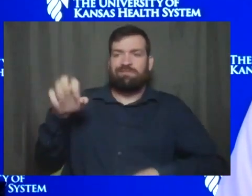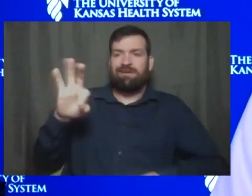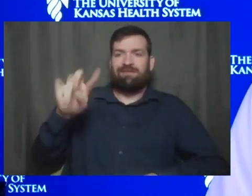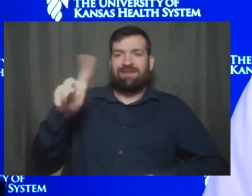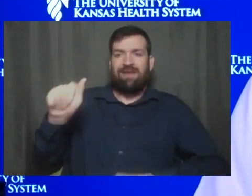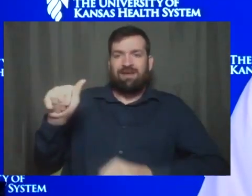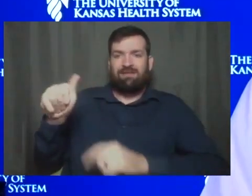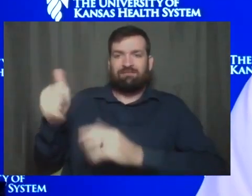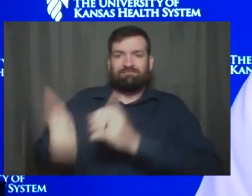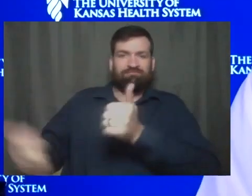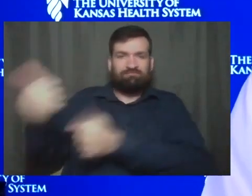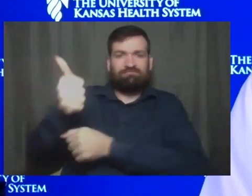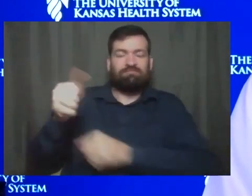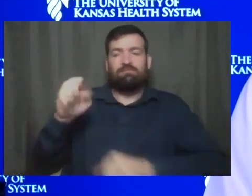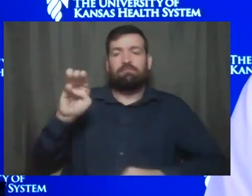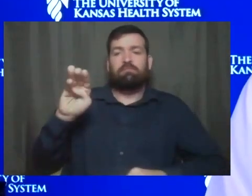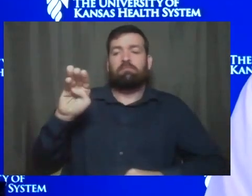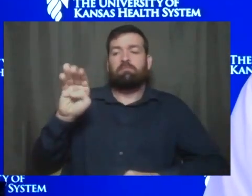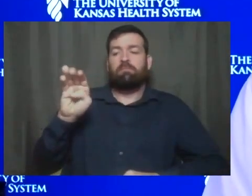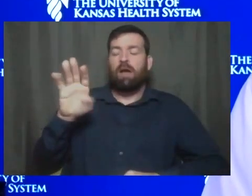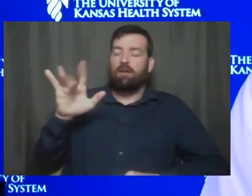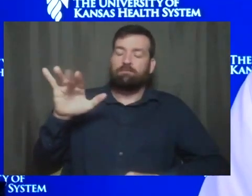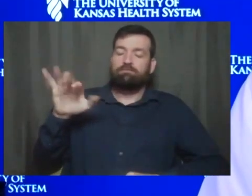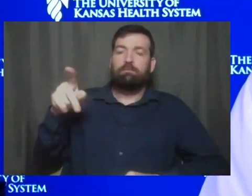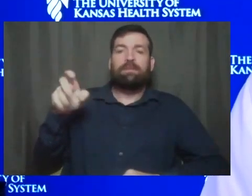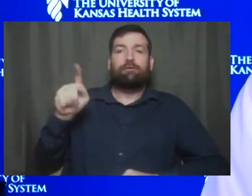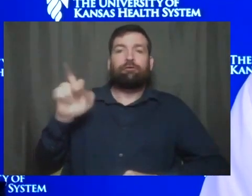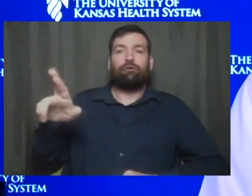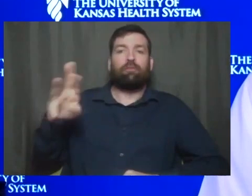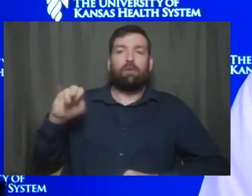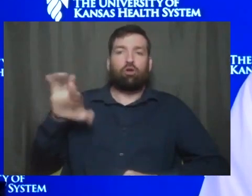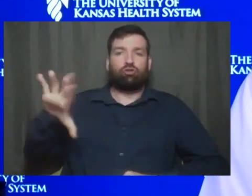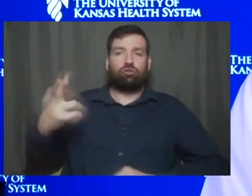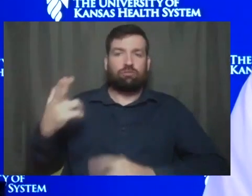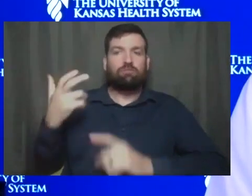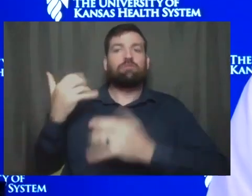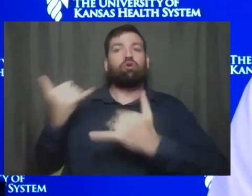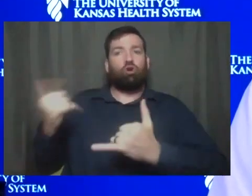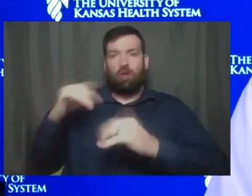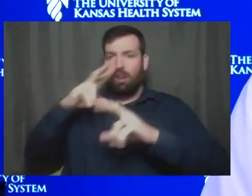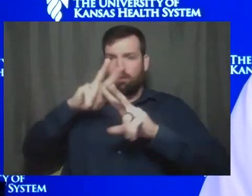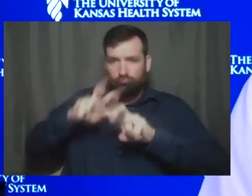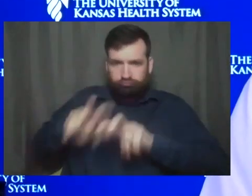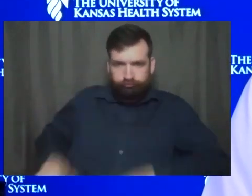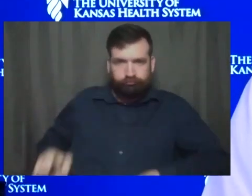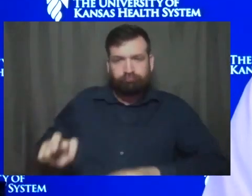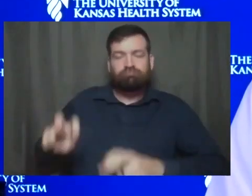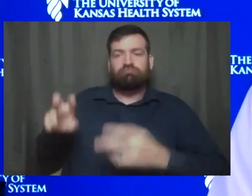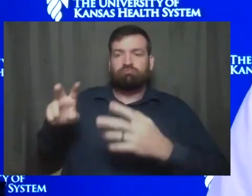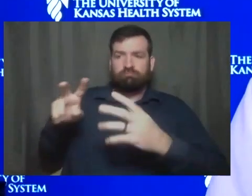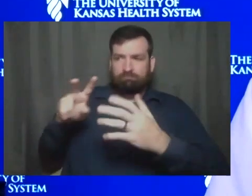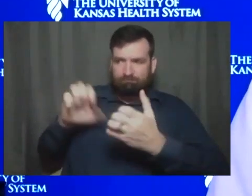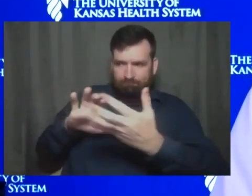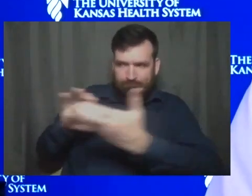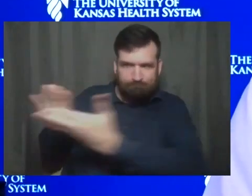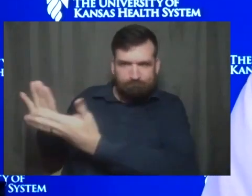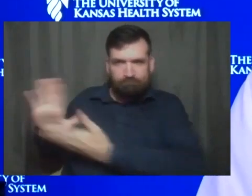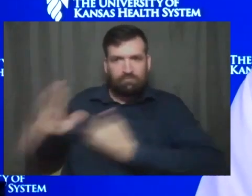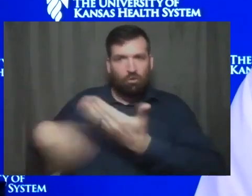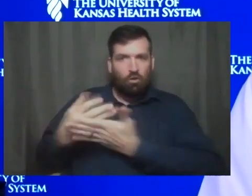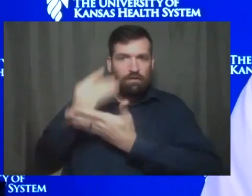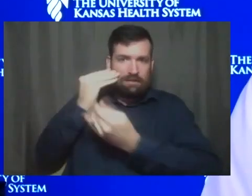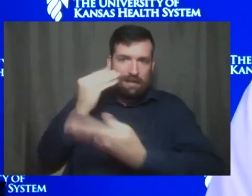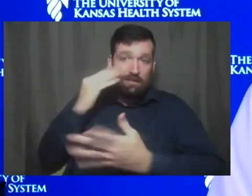Peter Marks, and that was one of his main goals as well. They are currently analyzing and addressing all of the information and data, so hopefully we'll get